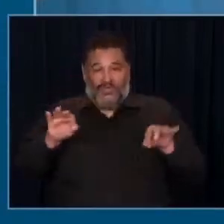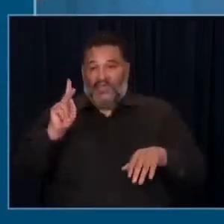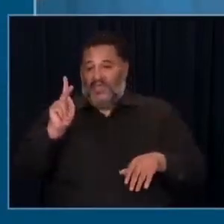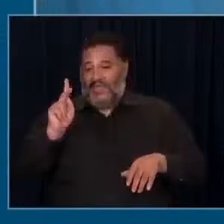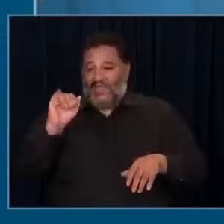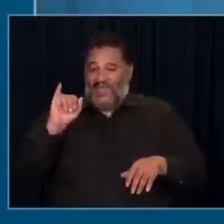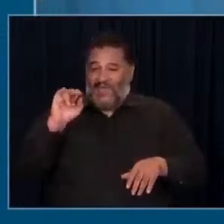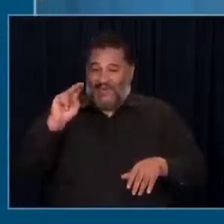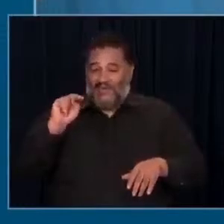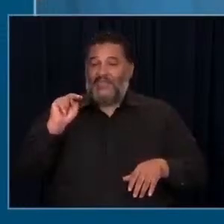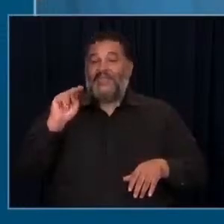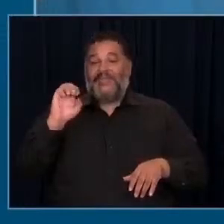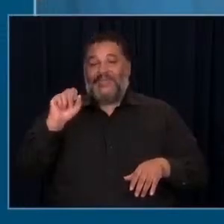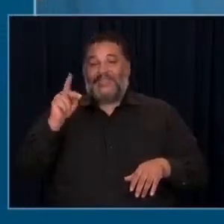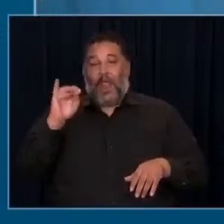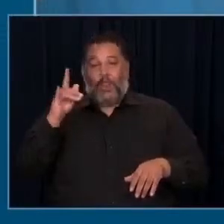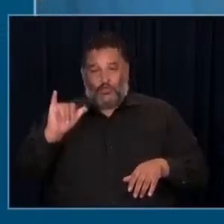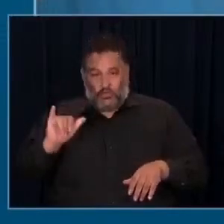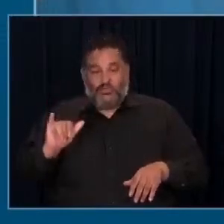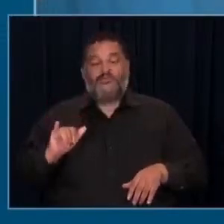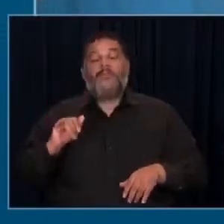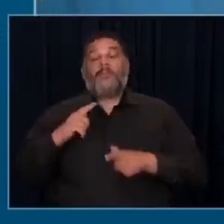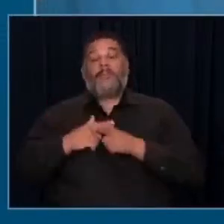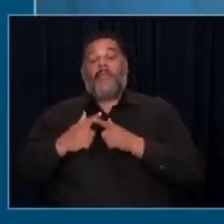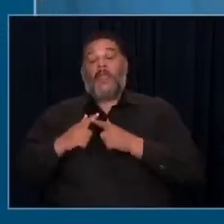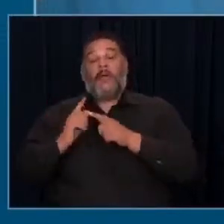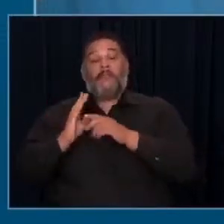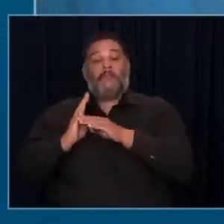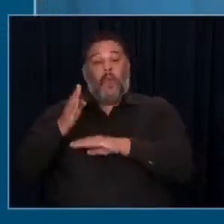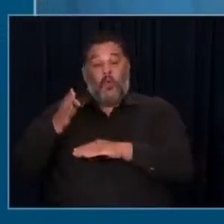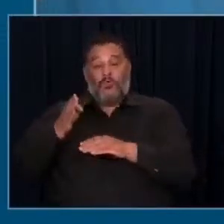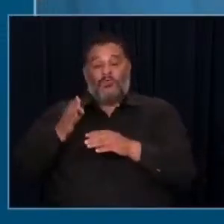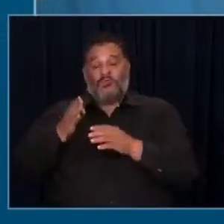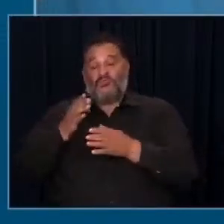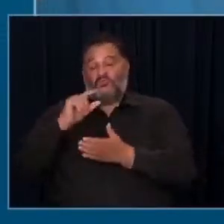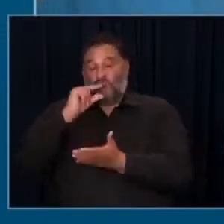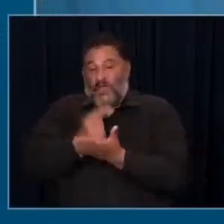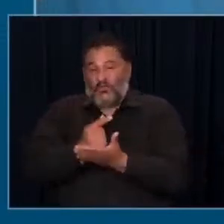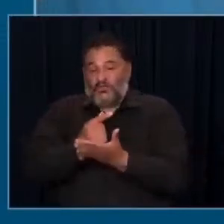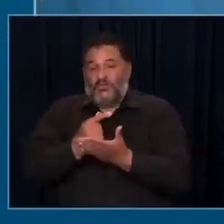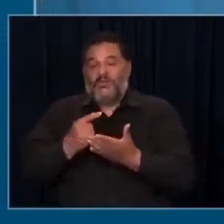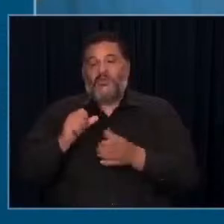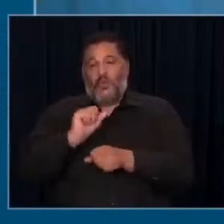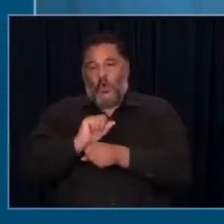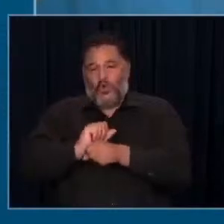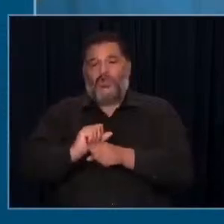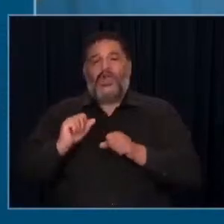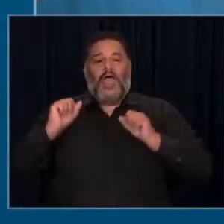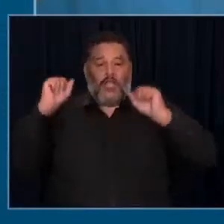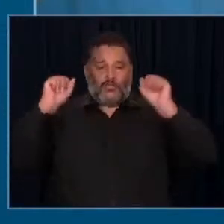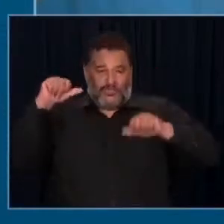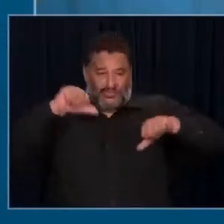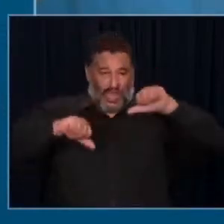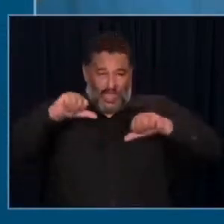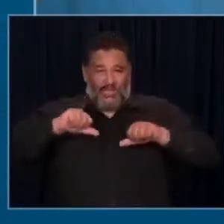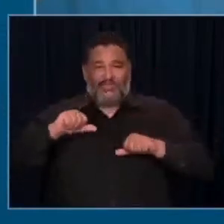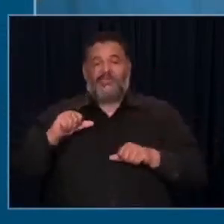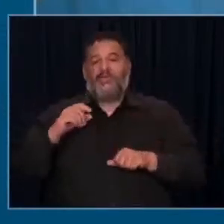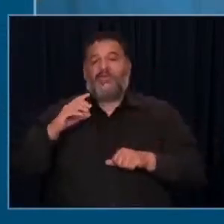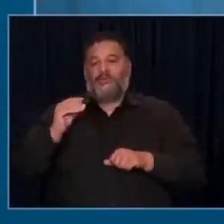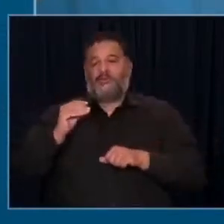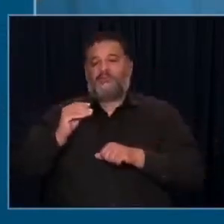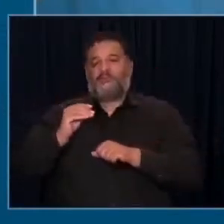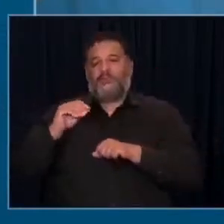kinesiology. Then went on to my postgraduates for both exercise science and then also sports